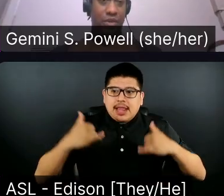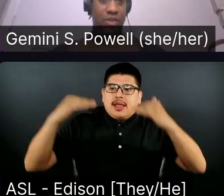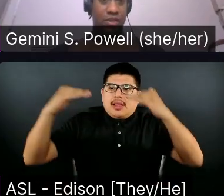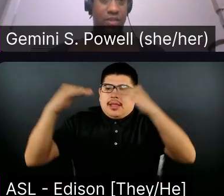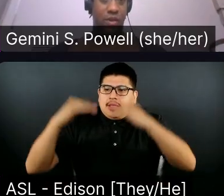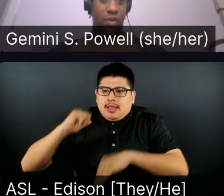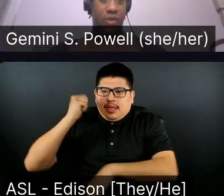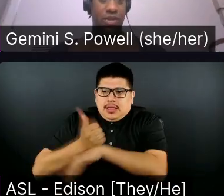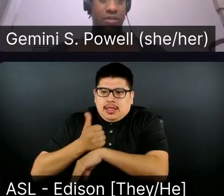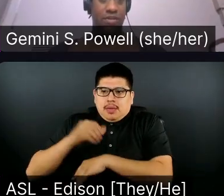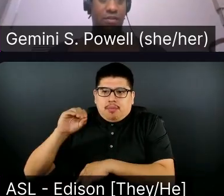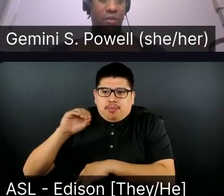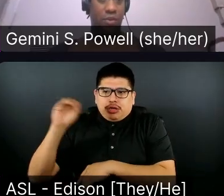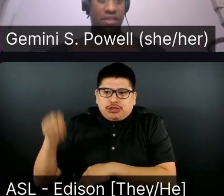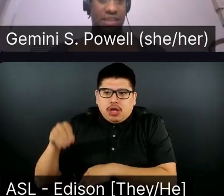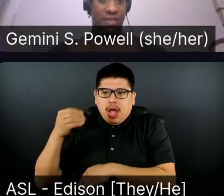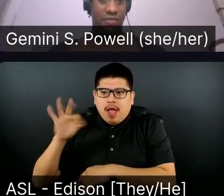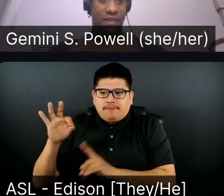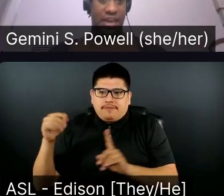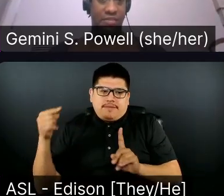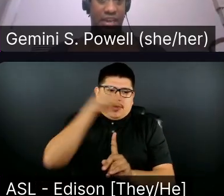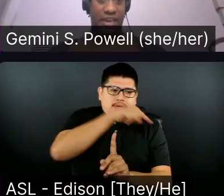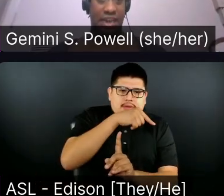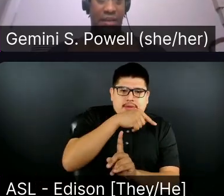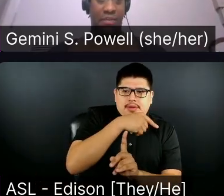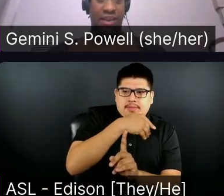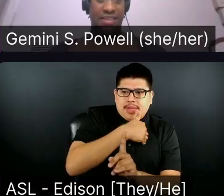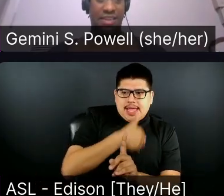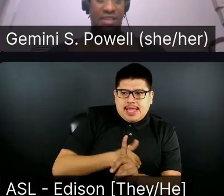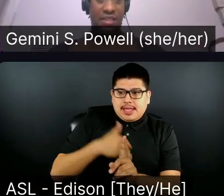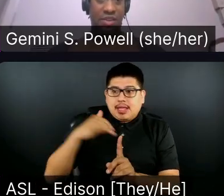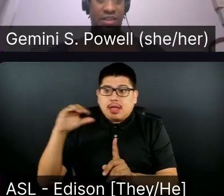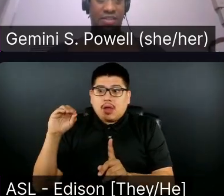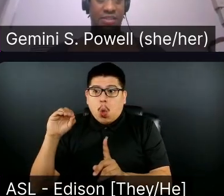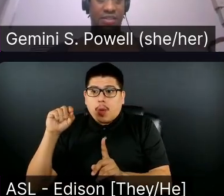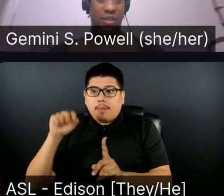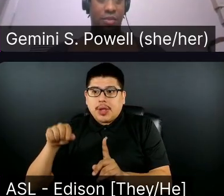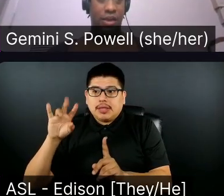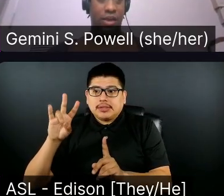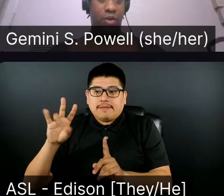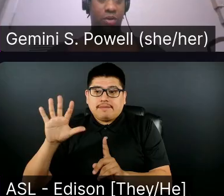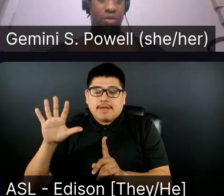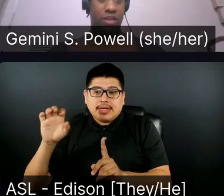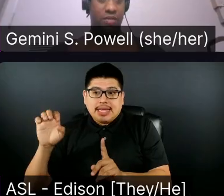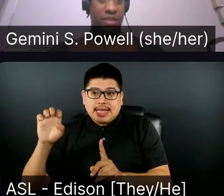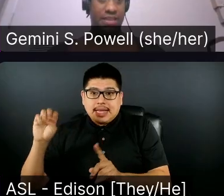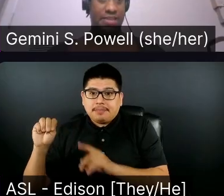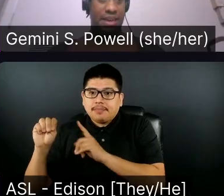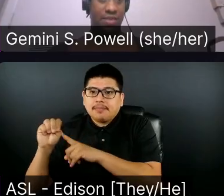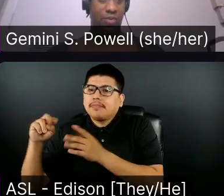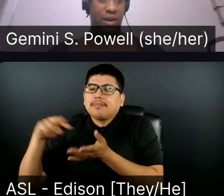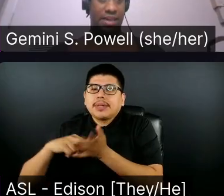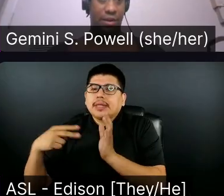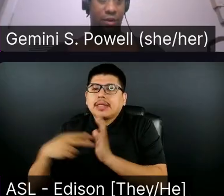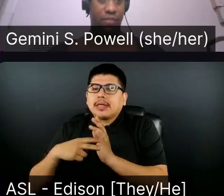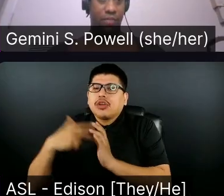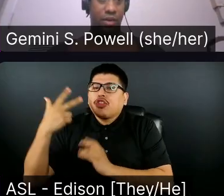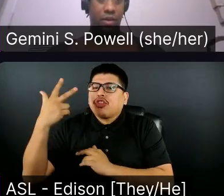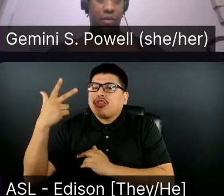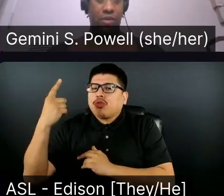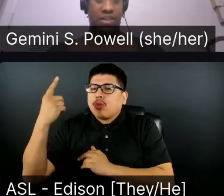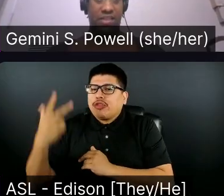throughout. So 0.75 EM essentially translates to 3/4 of this size right